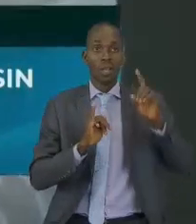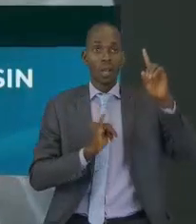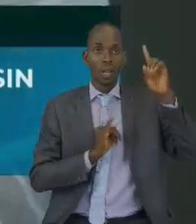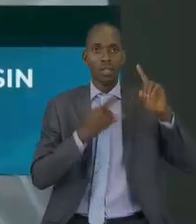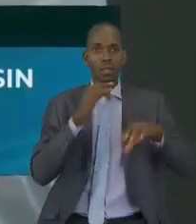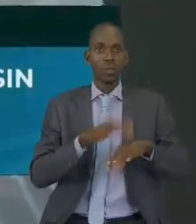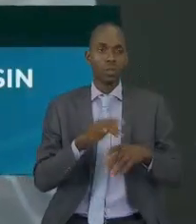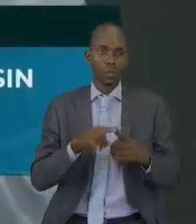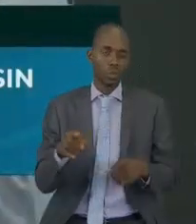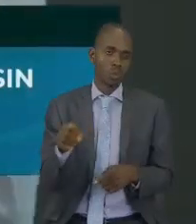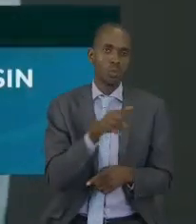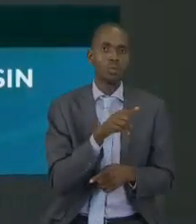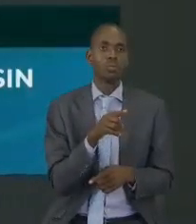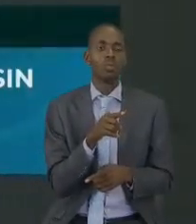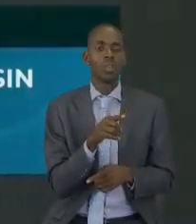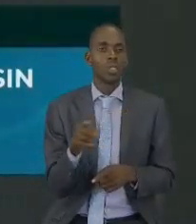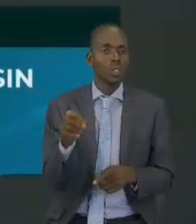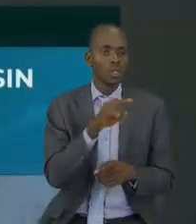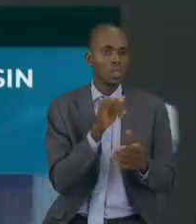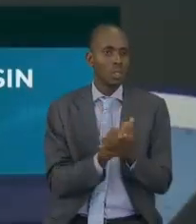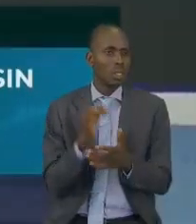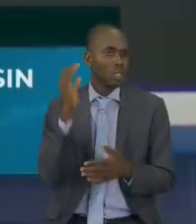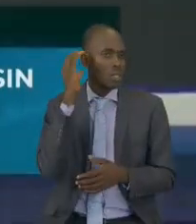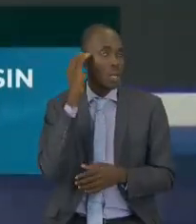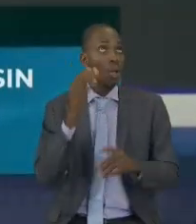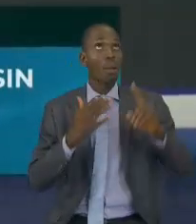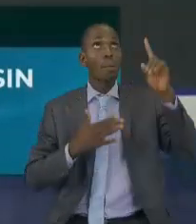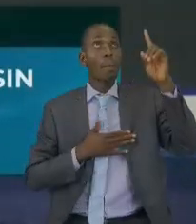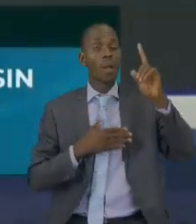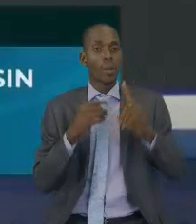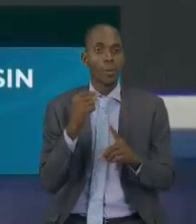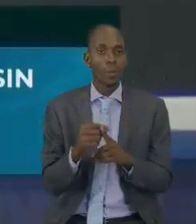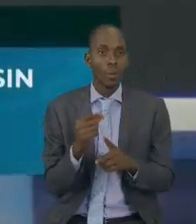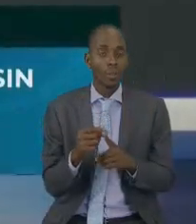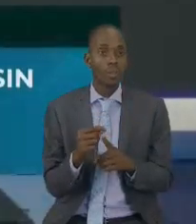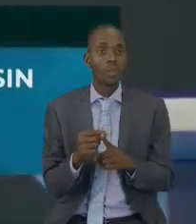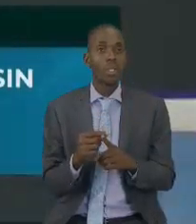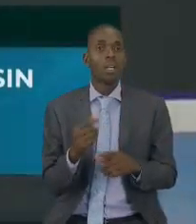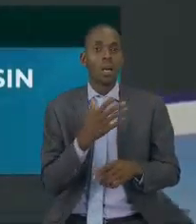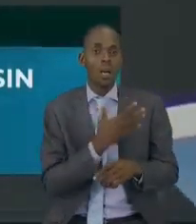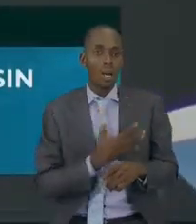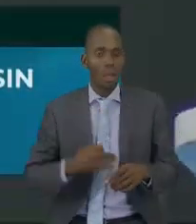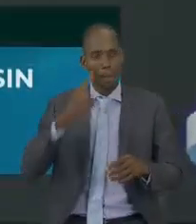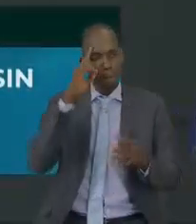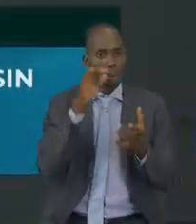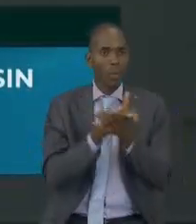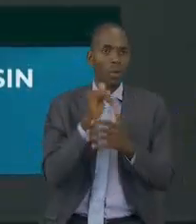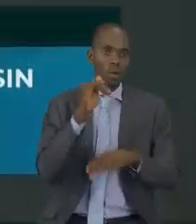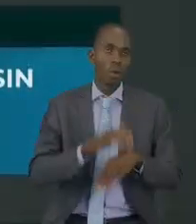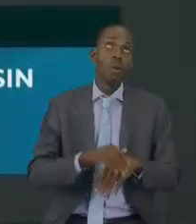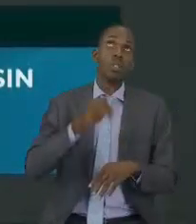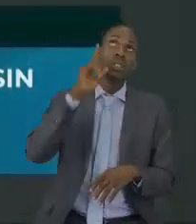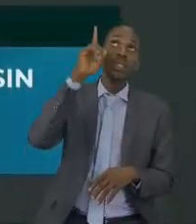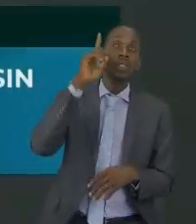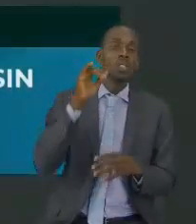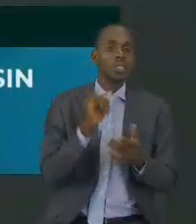say unto you, he that heareth my word and believeth on him that